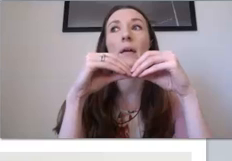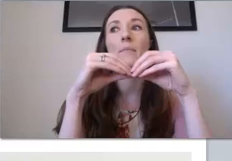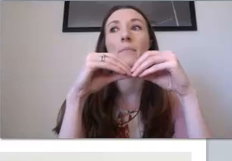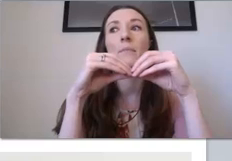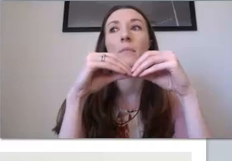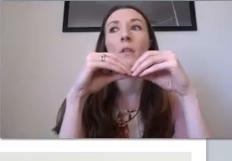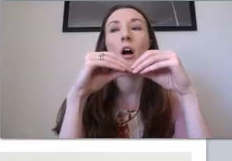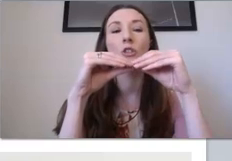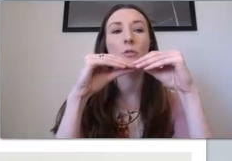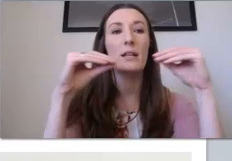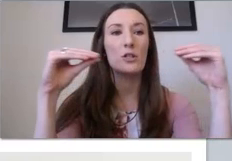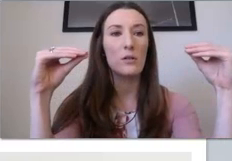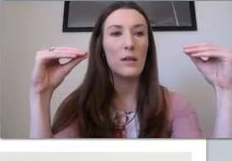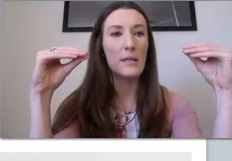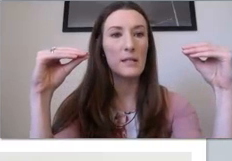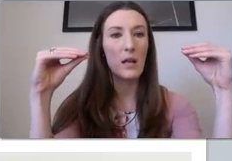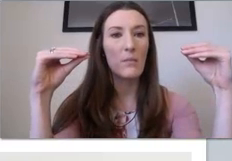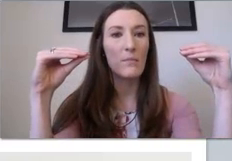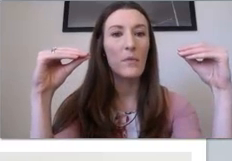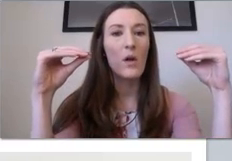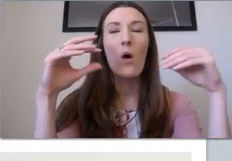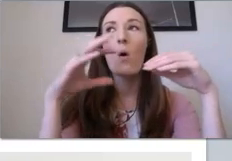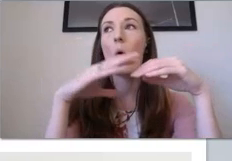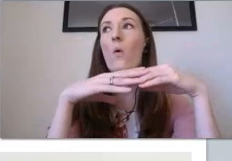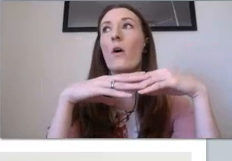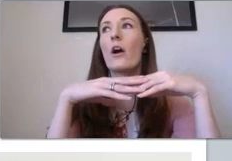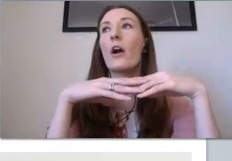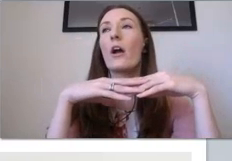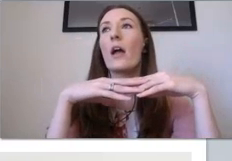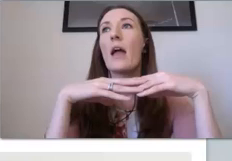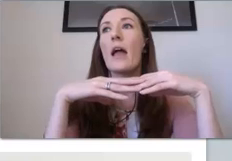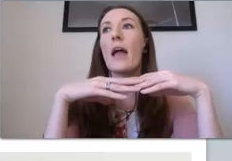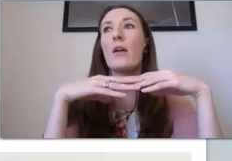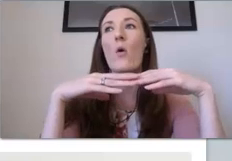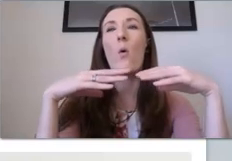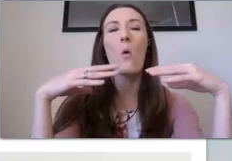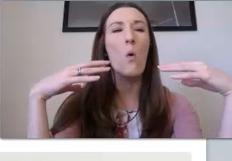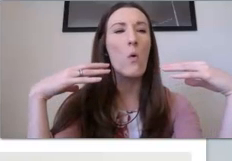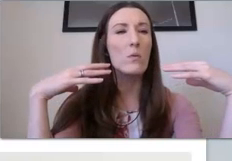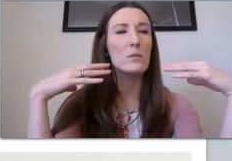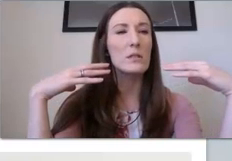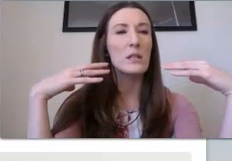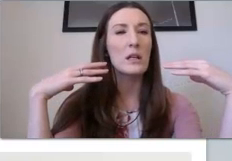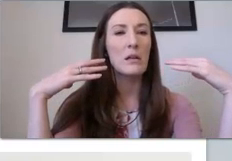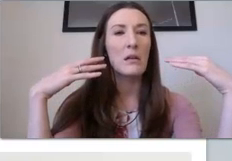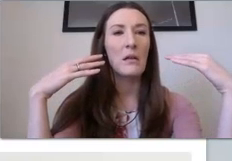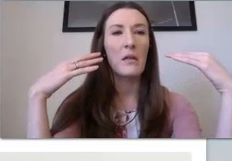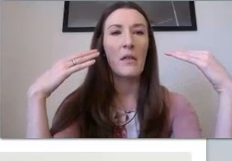like a traditional limousine or an old